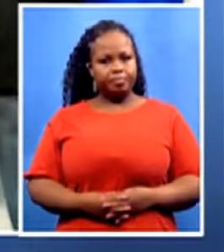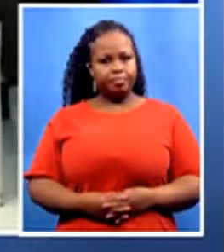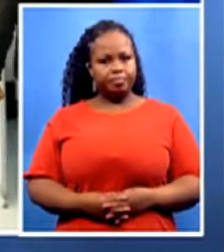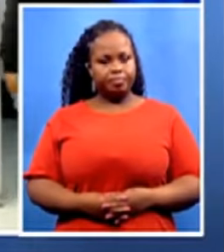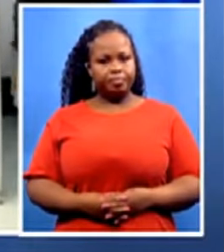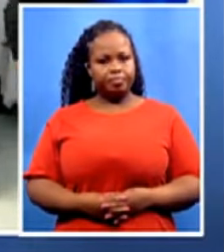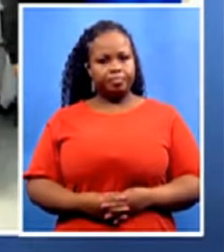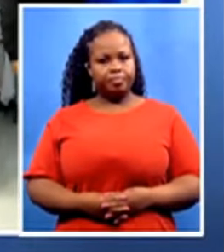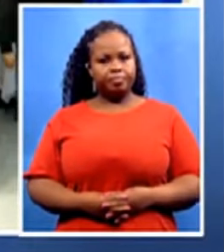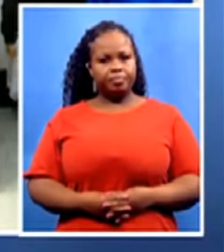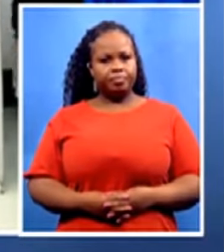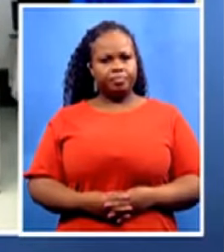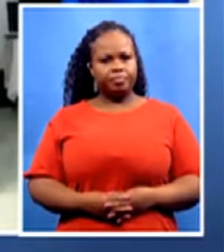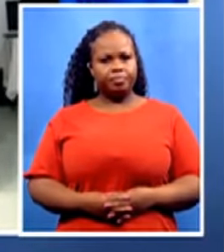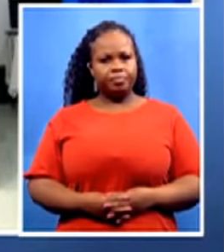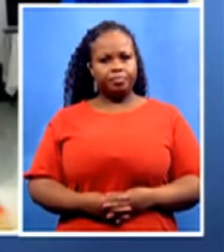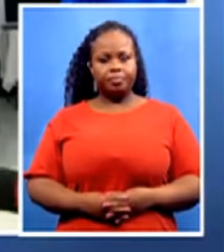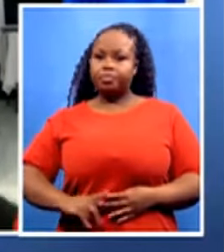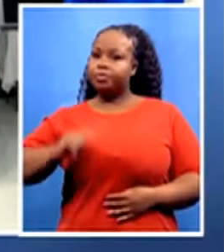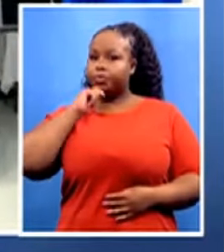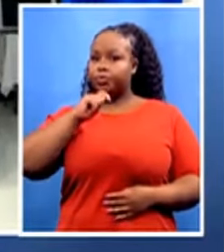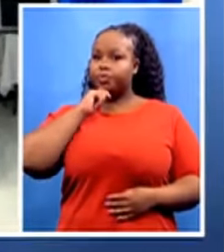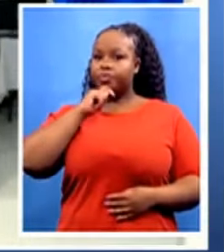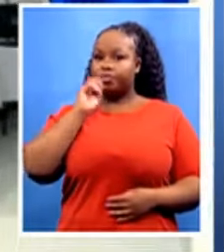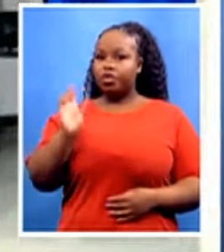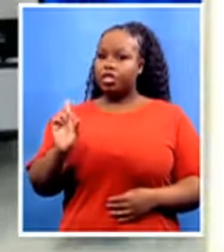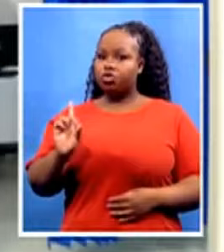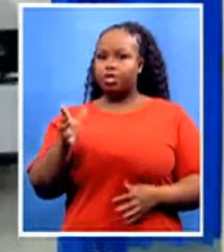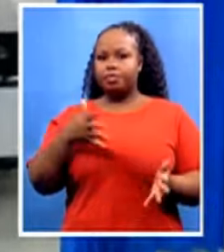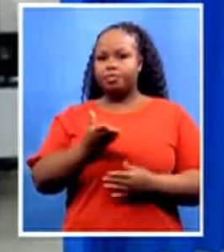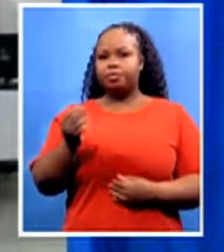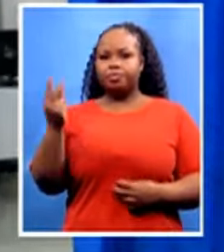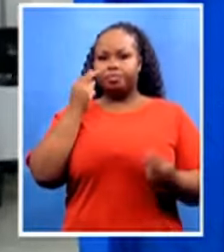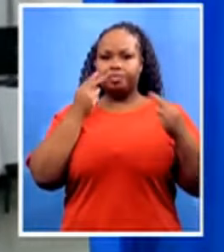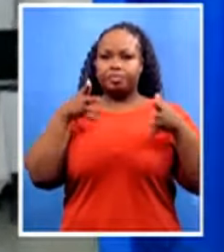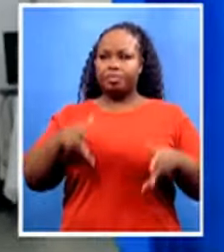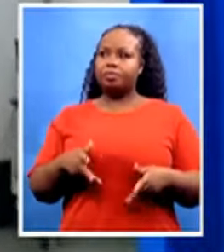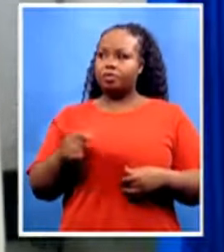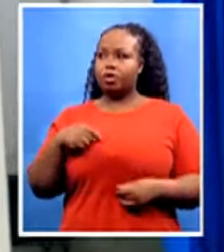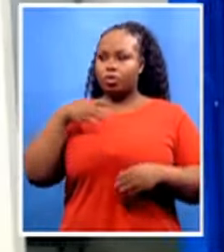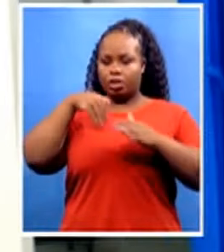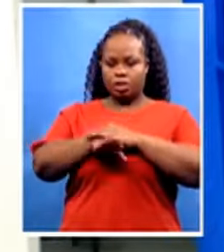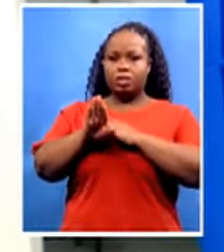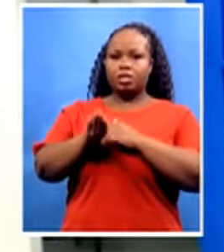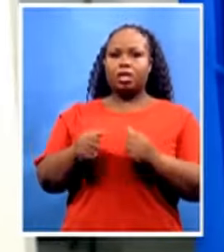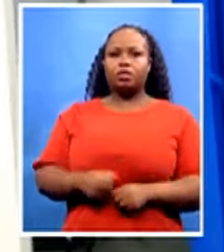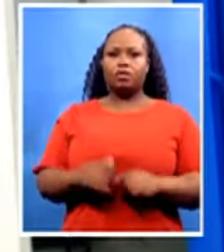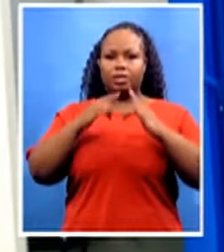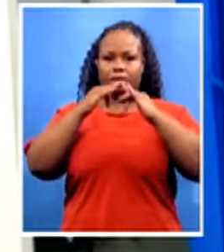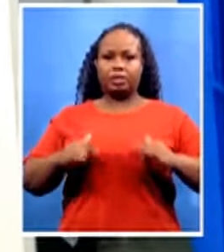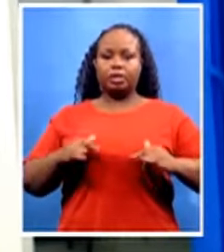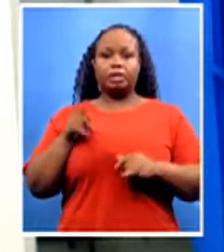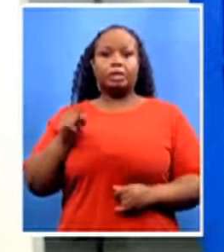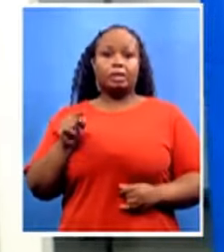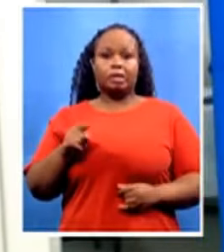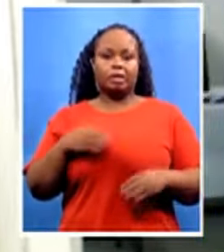A very good morning to you, Desiree, and to the viewers. Well, I'm just coming inside of a tent where they're actually rolling out the vaccination at